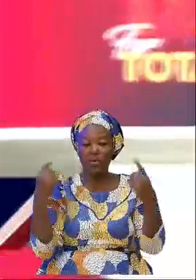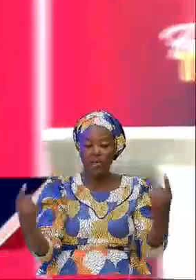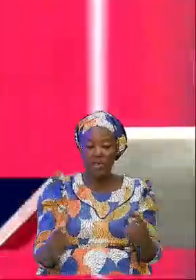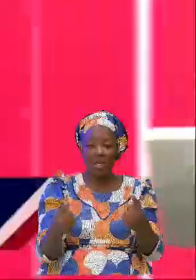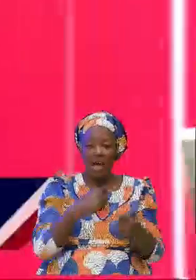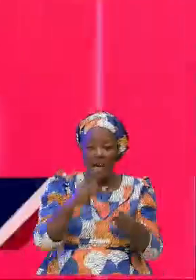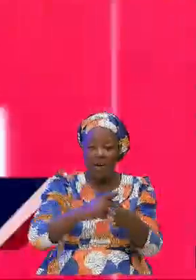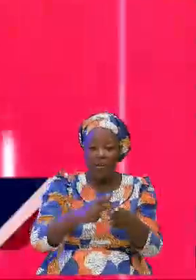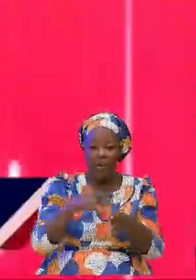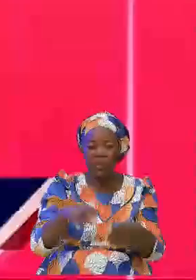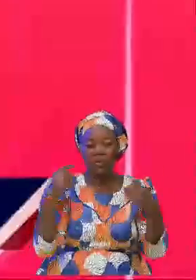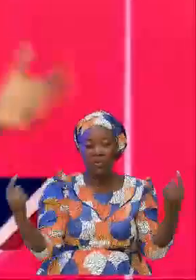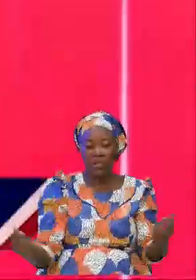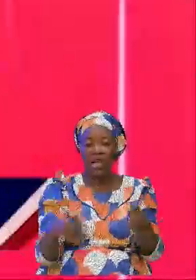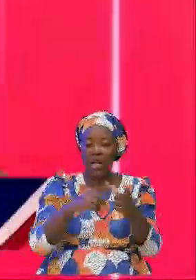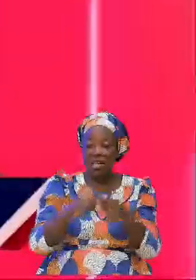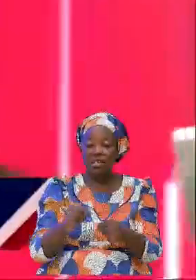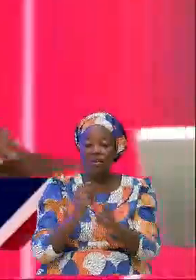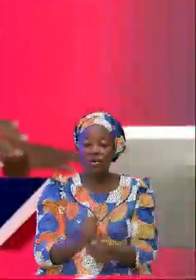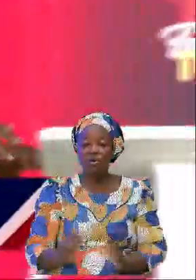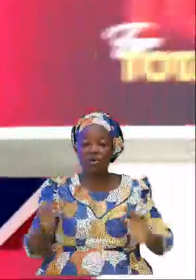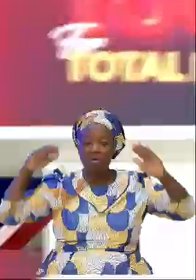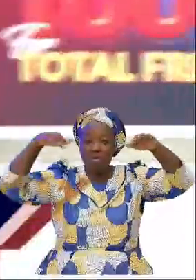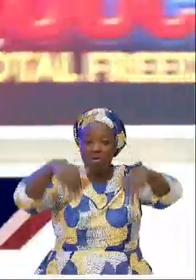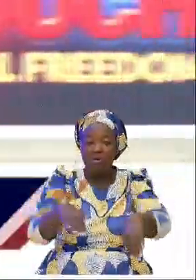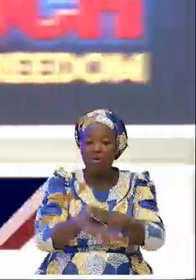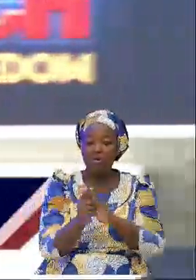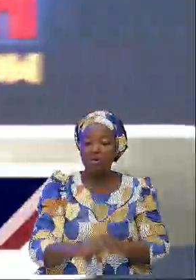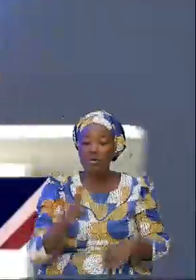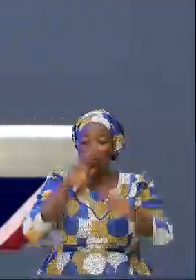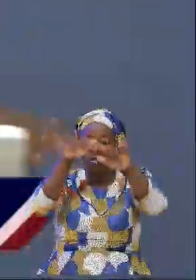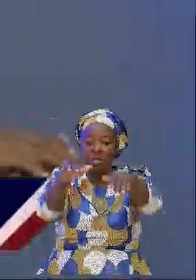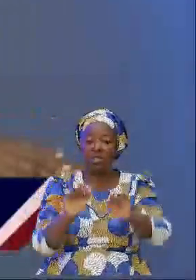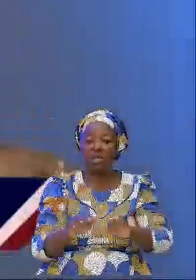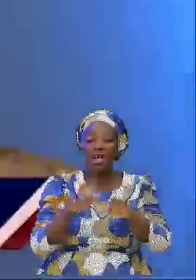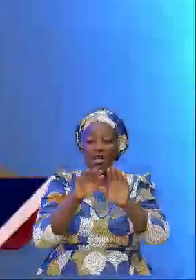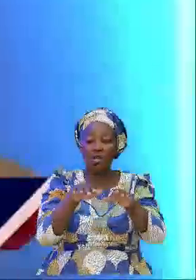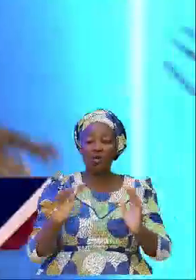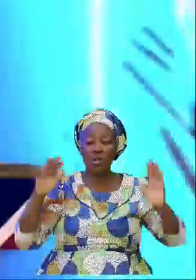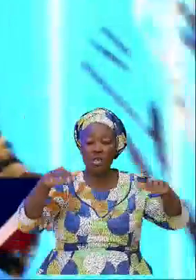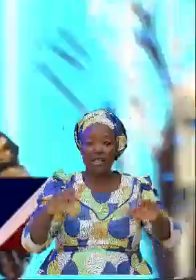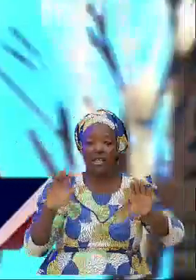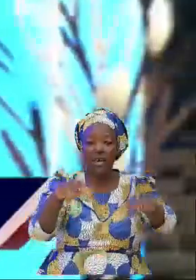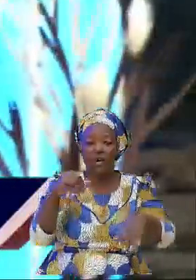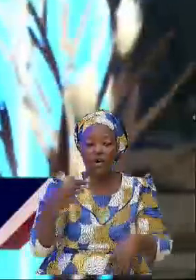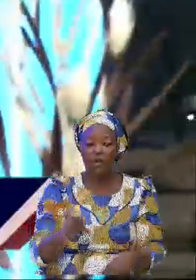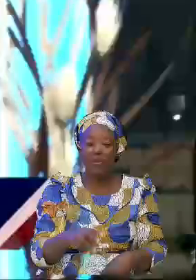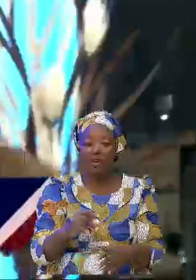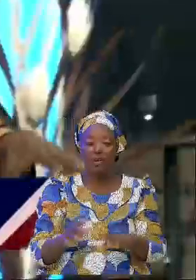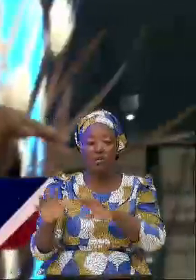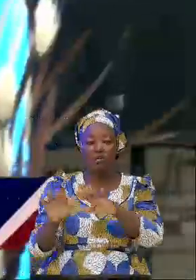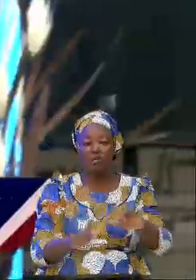the practice of sin, and they dive into the sea, into the ocean